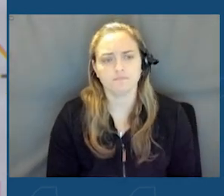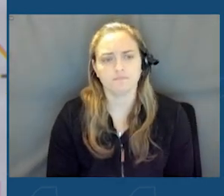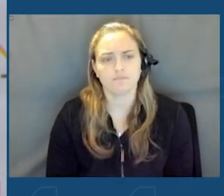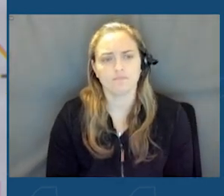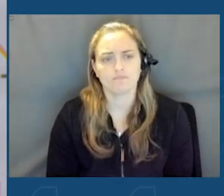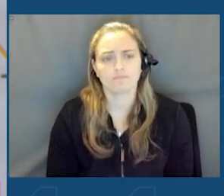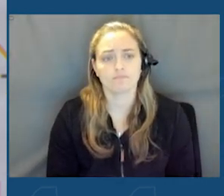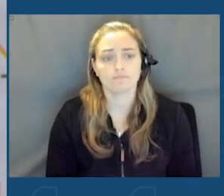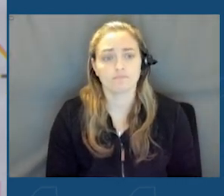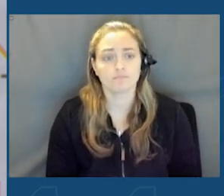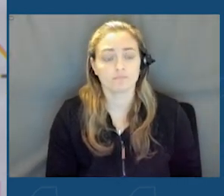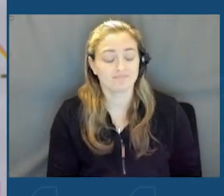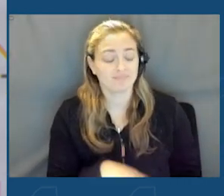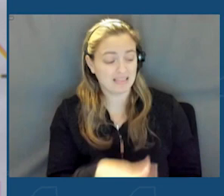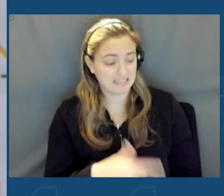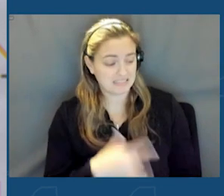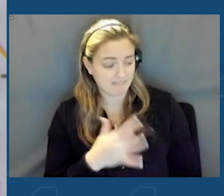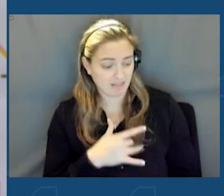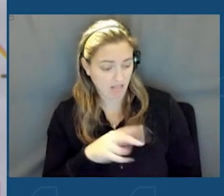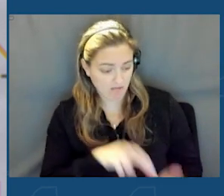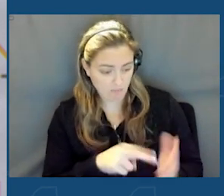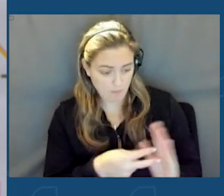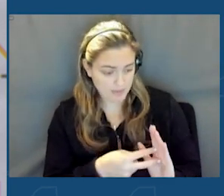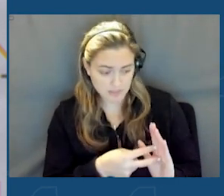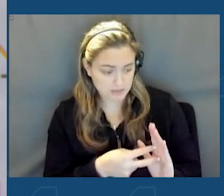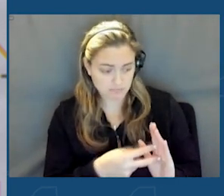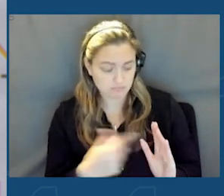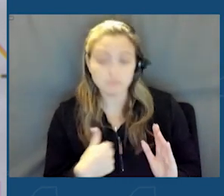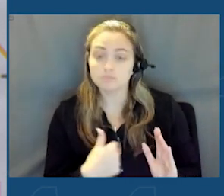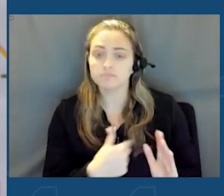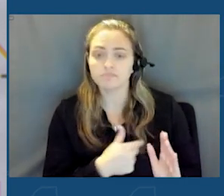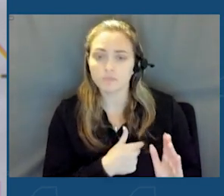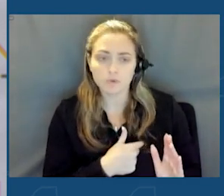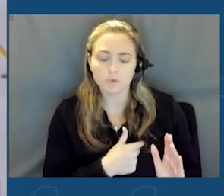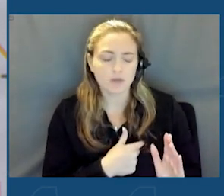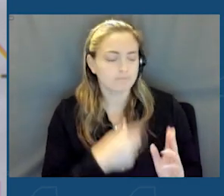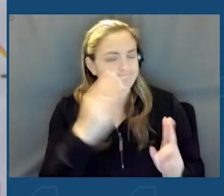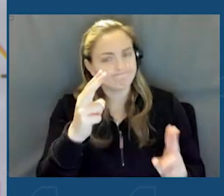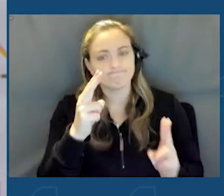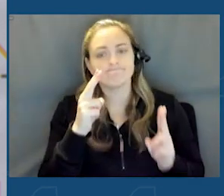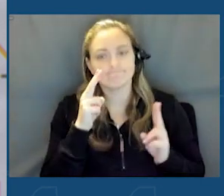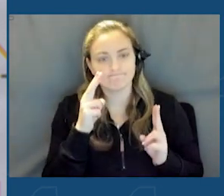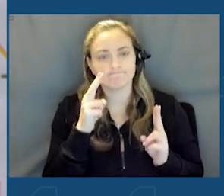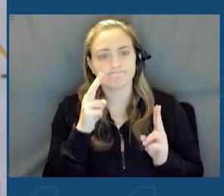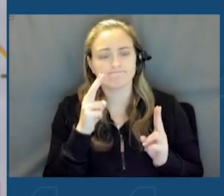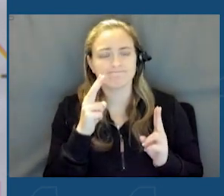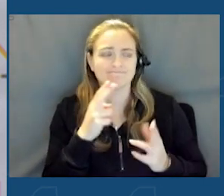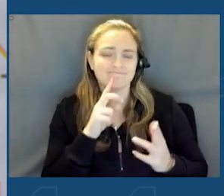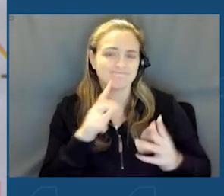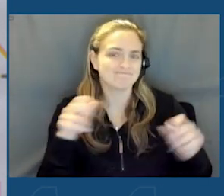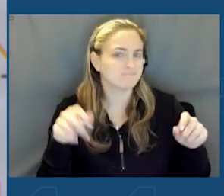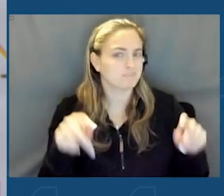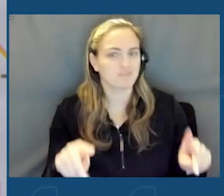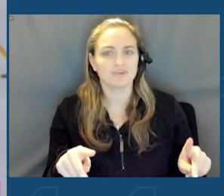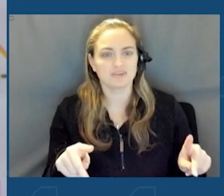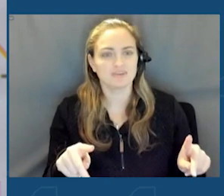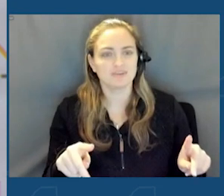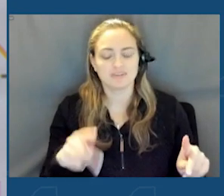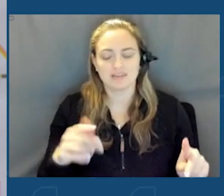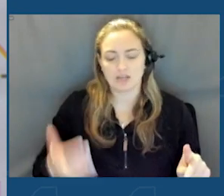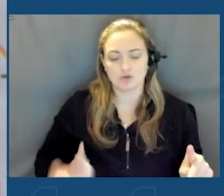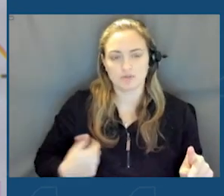with this spirit of purpose that we have the distinct honor and great privilege of